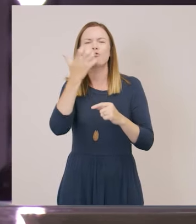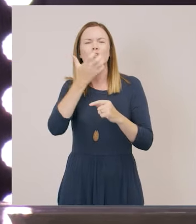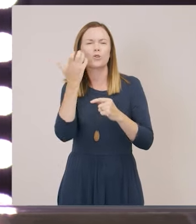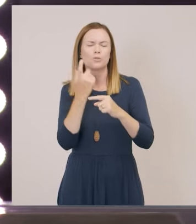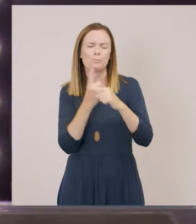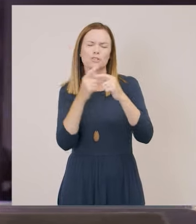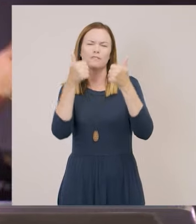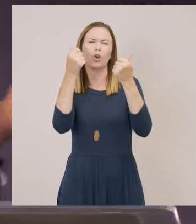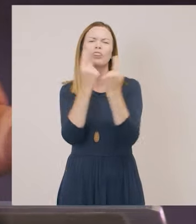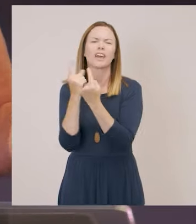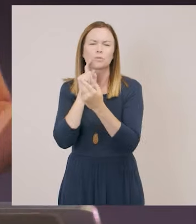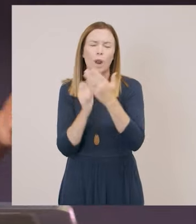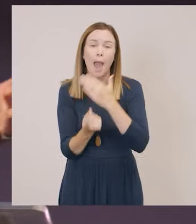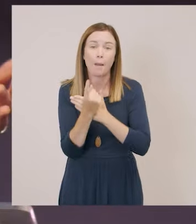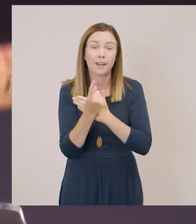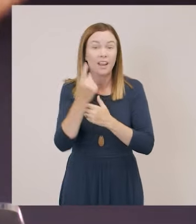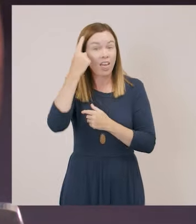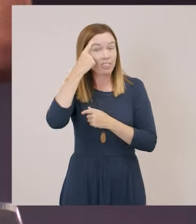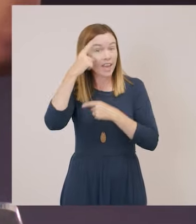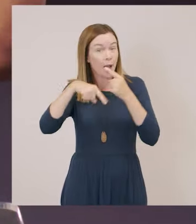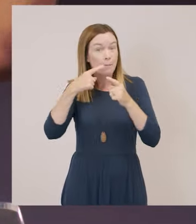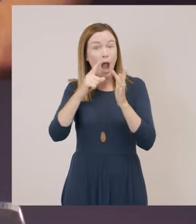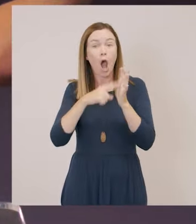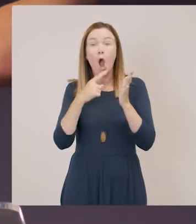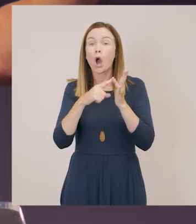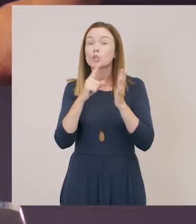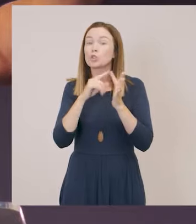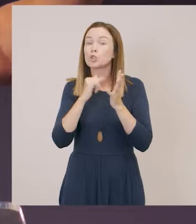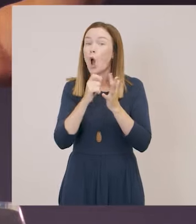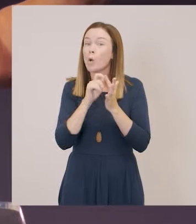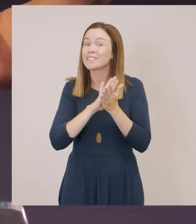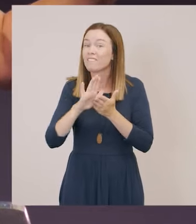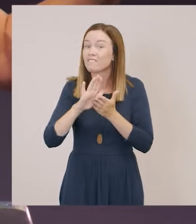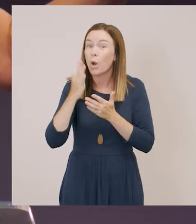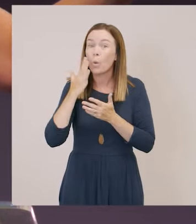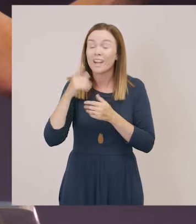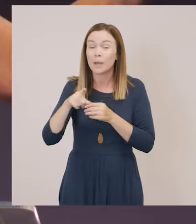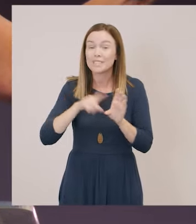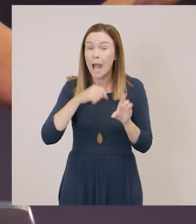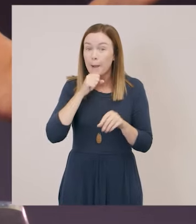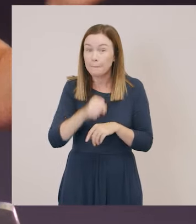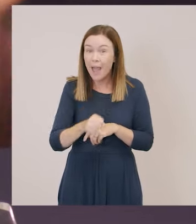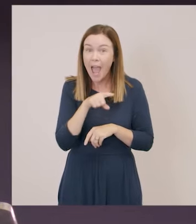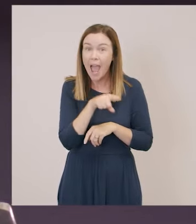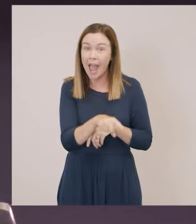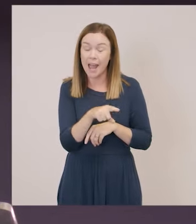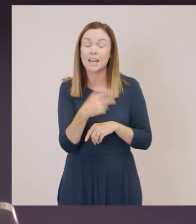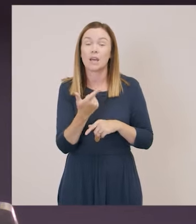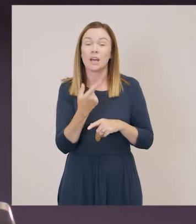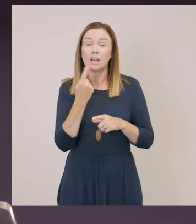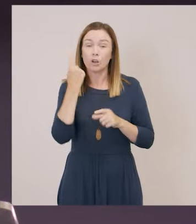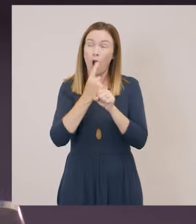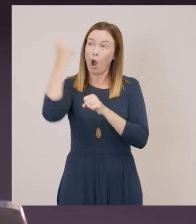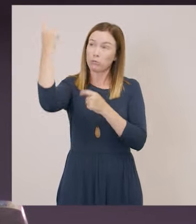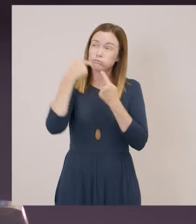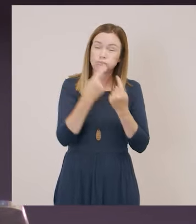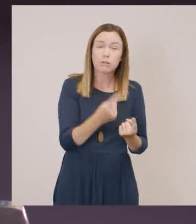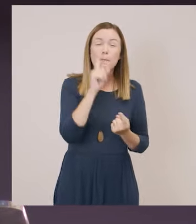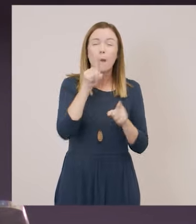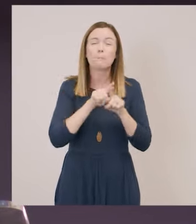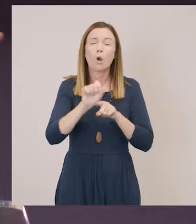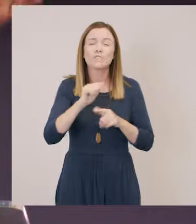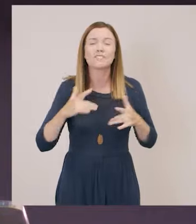firm. Think about Joseph. Joseph was given this incredible prophetic word as a young man, and then he spent the majority of his life in prison.